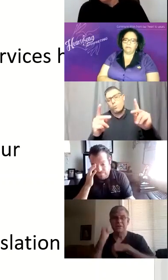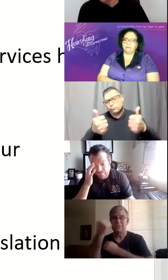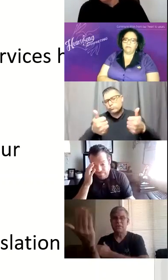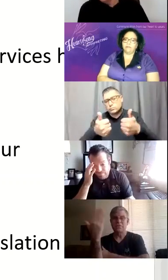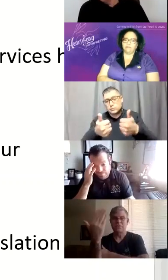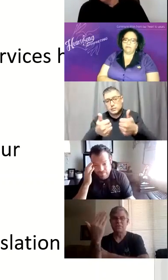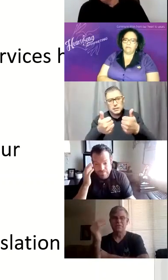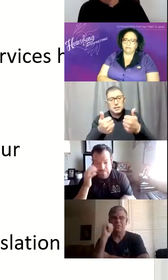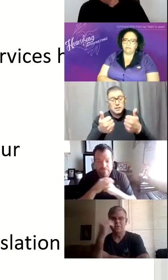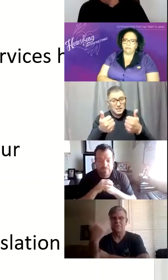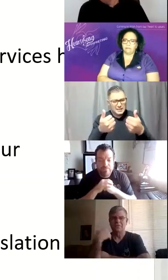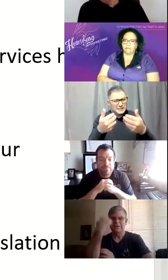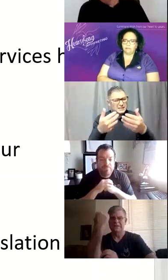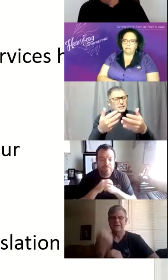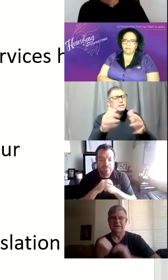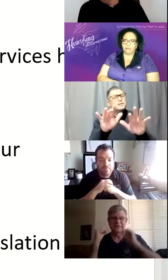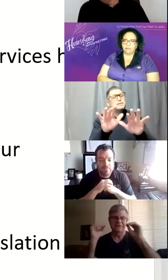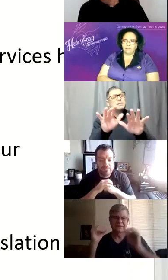are you getting that same?